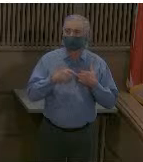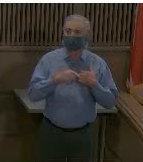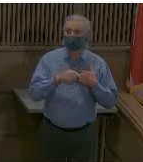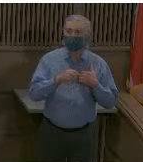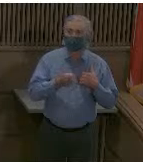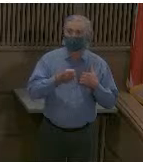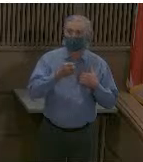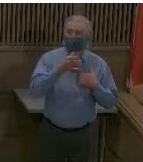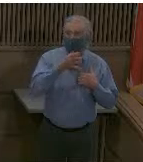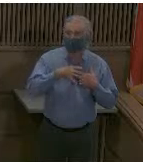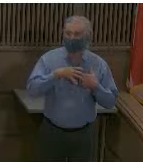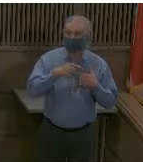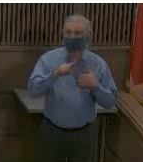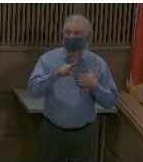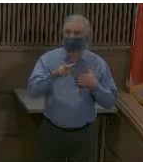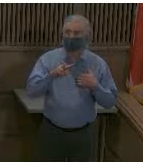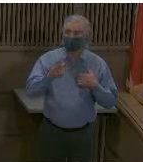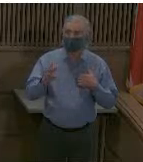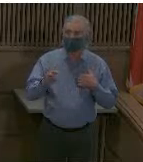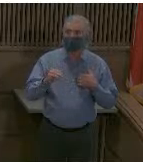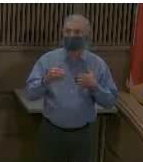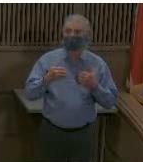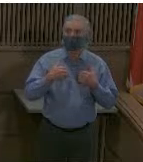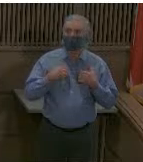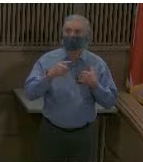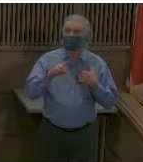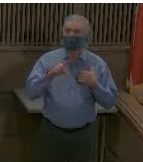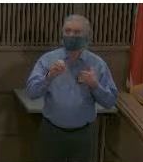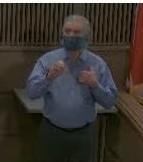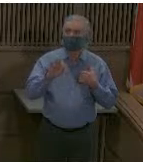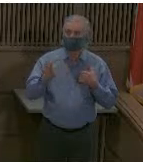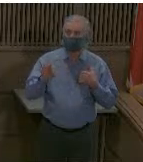female. We have 109 male.